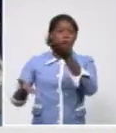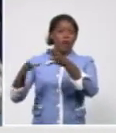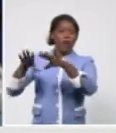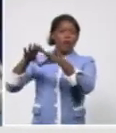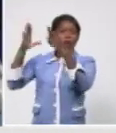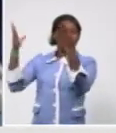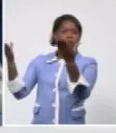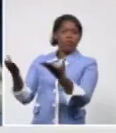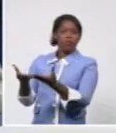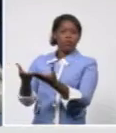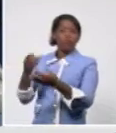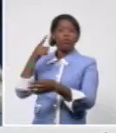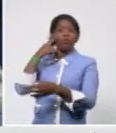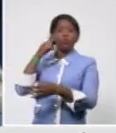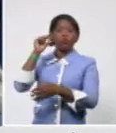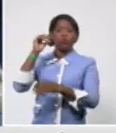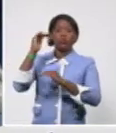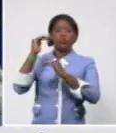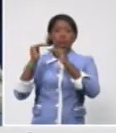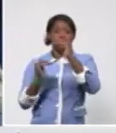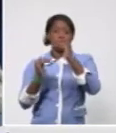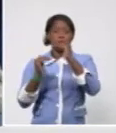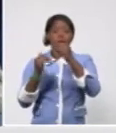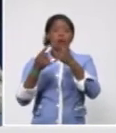regional rate, which stands at